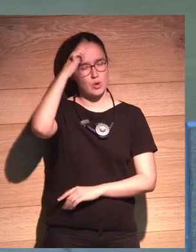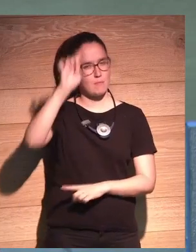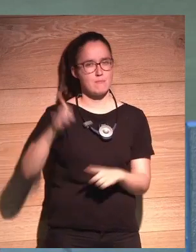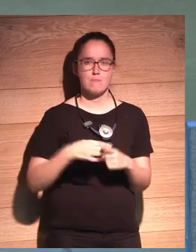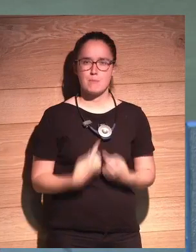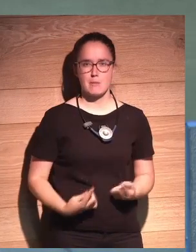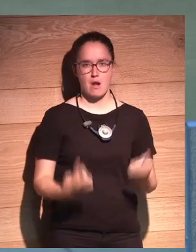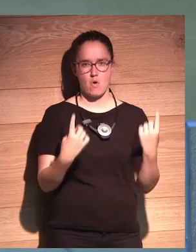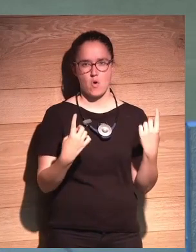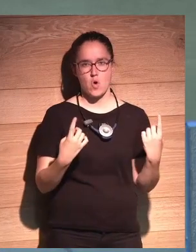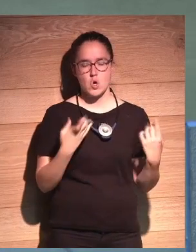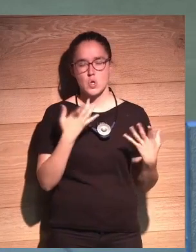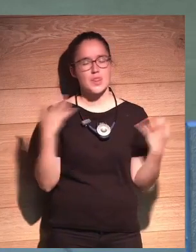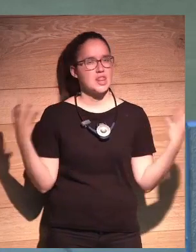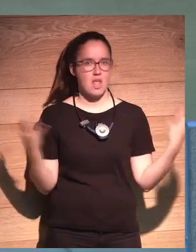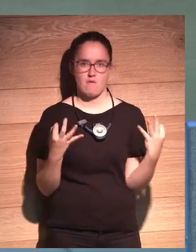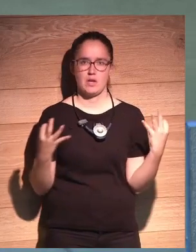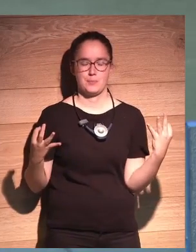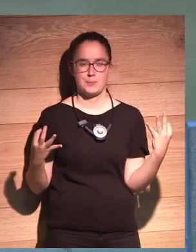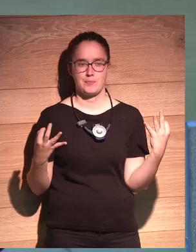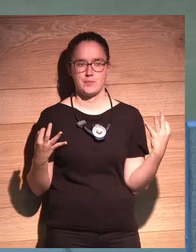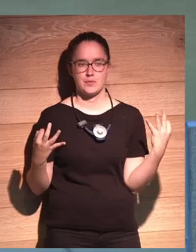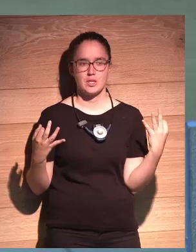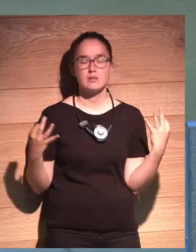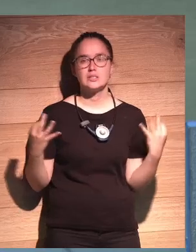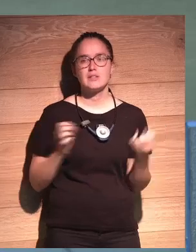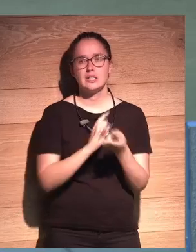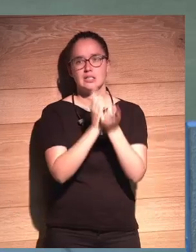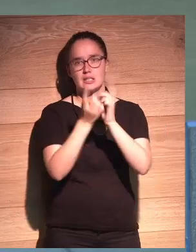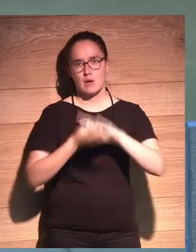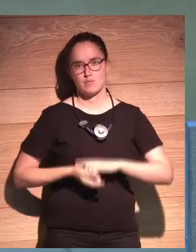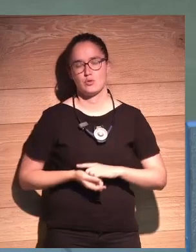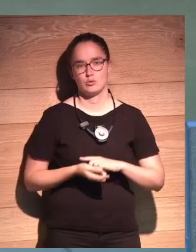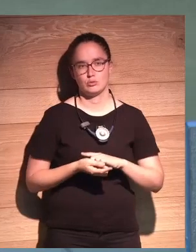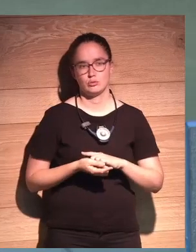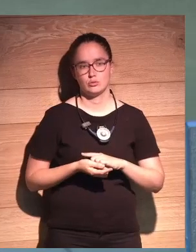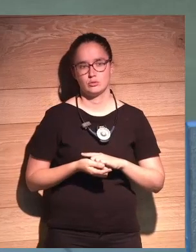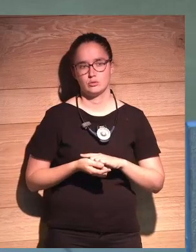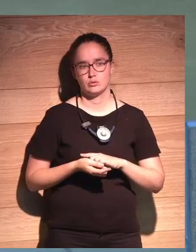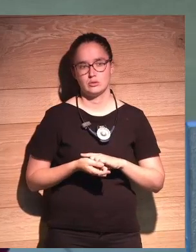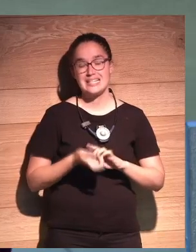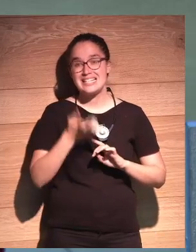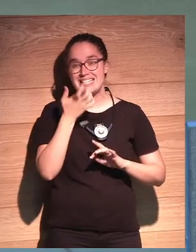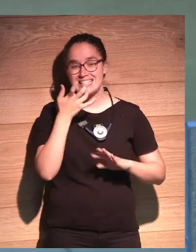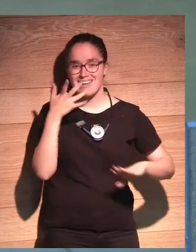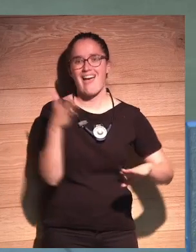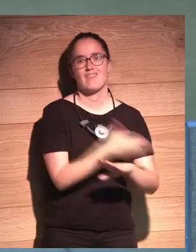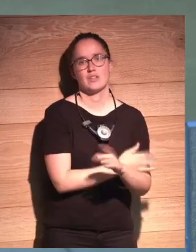realization of these goals cannot occur without the cultural dimension.